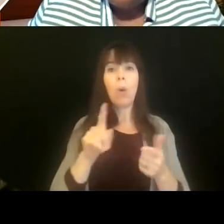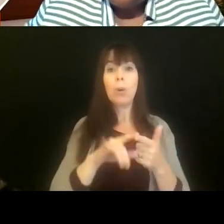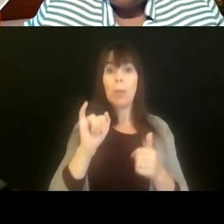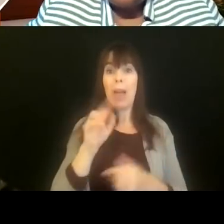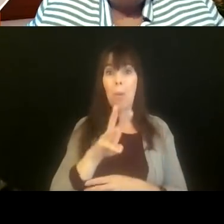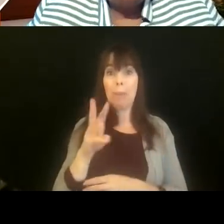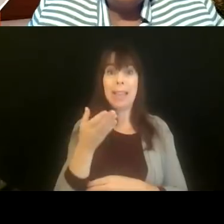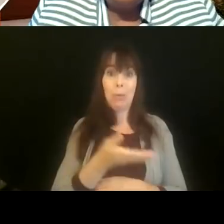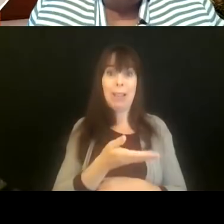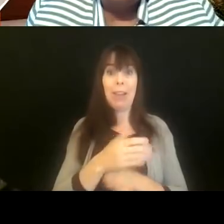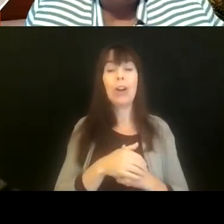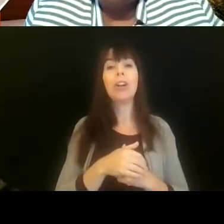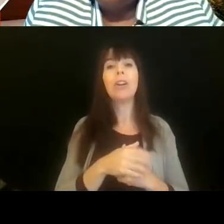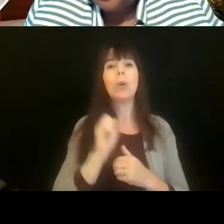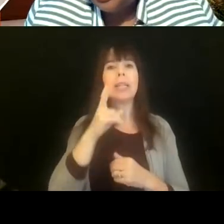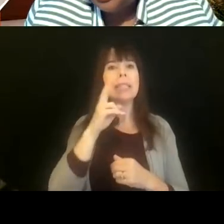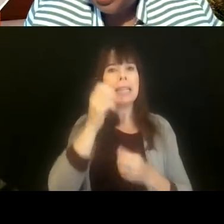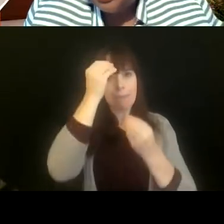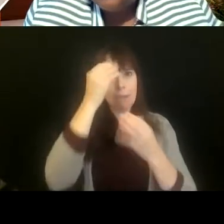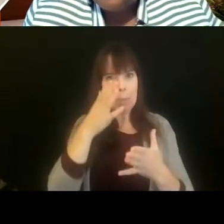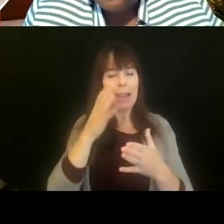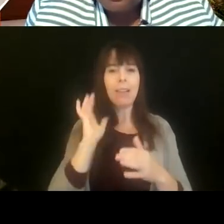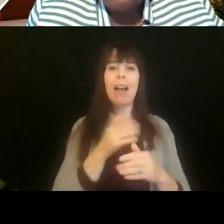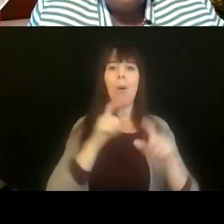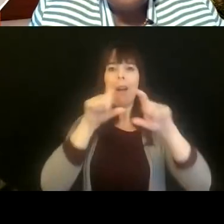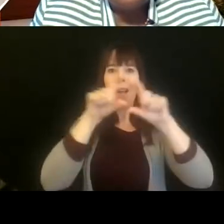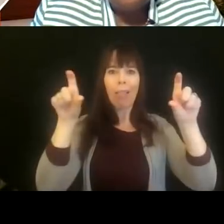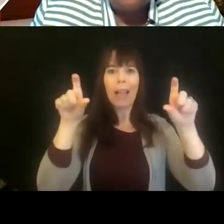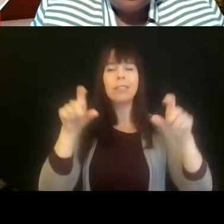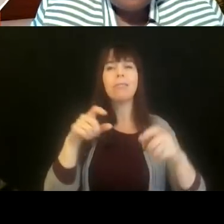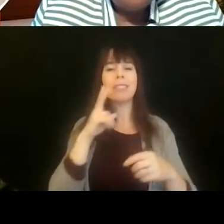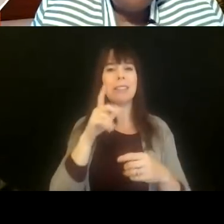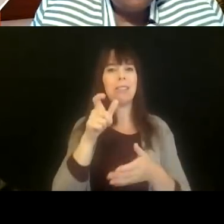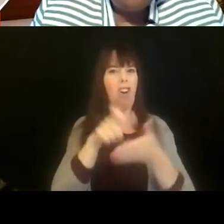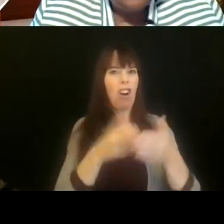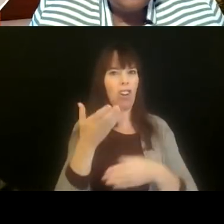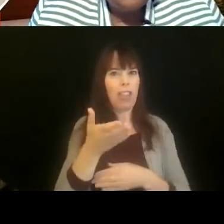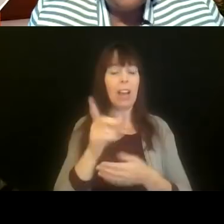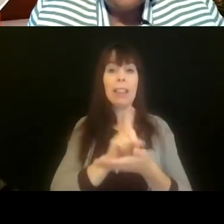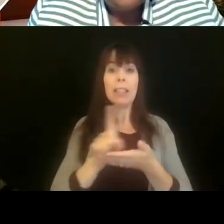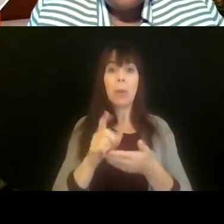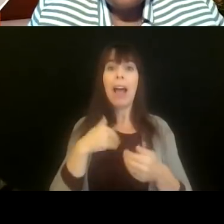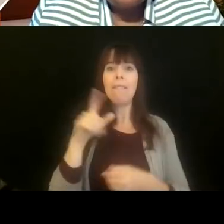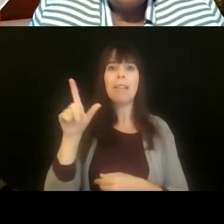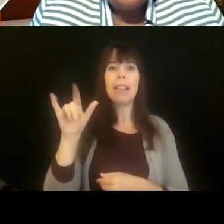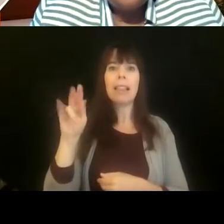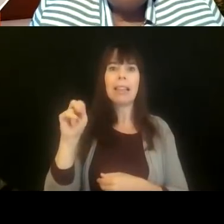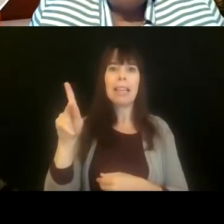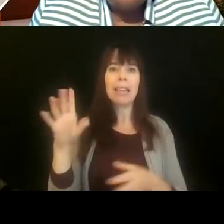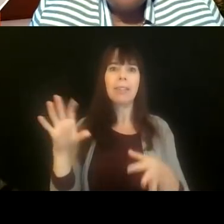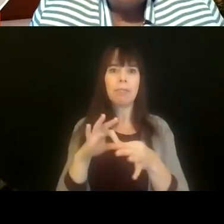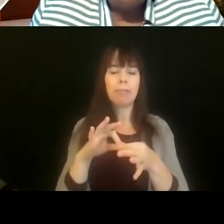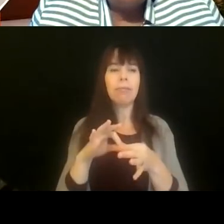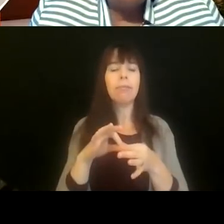there. You'll see information in our headlines. You see an article there this week with a link. And